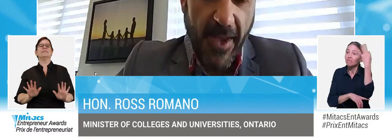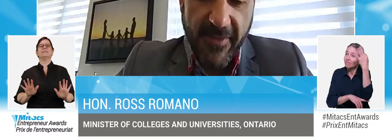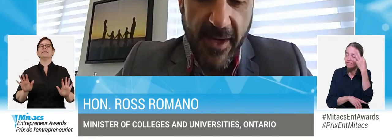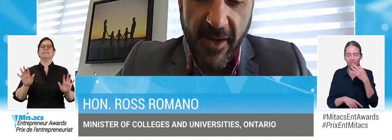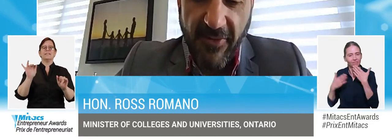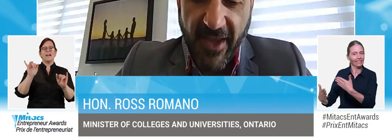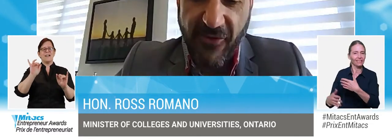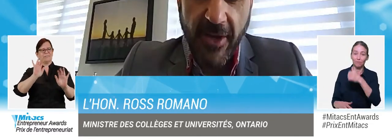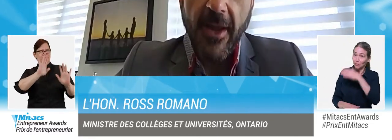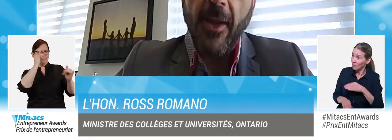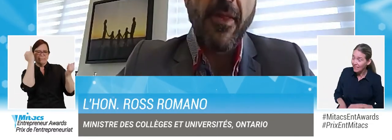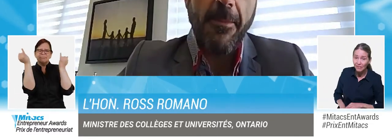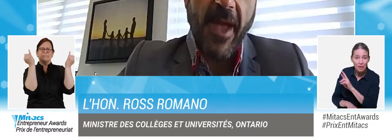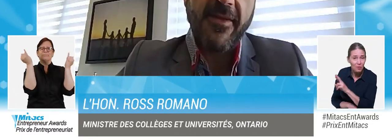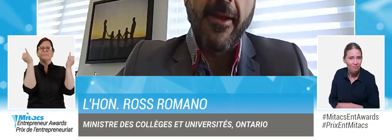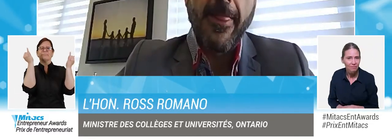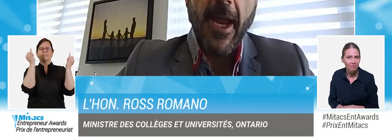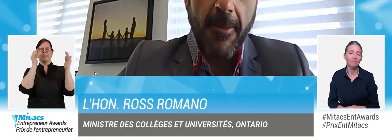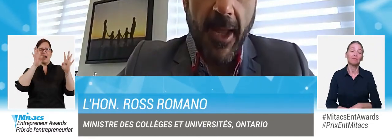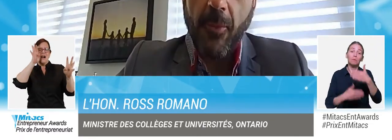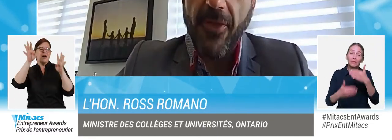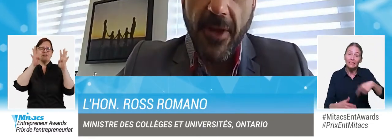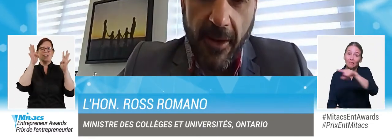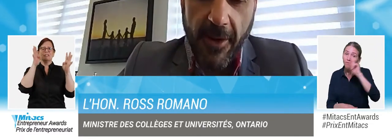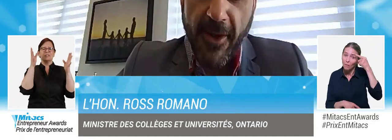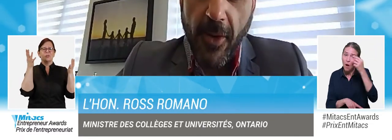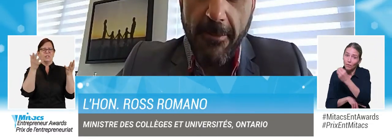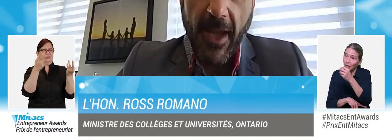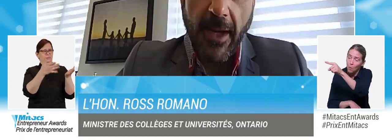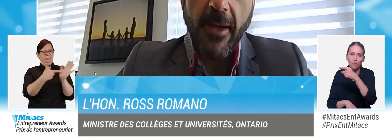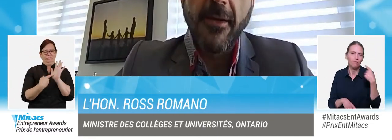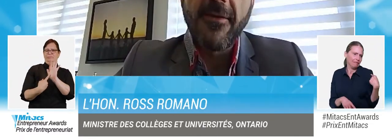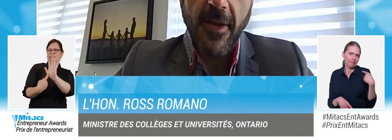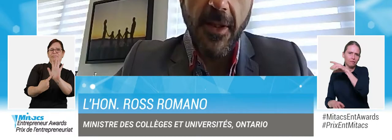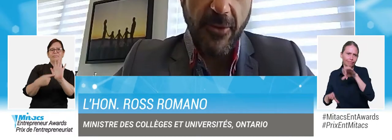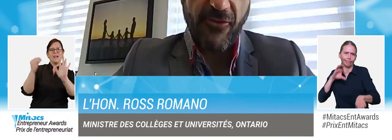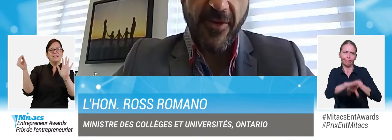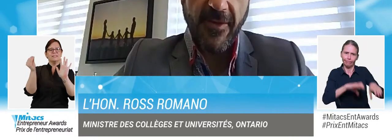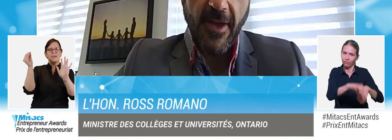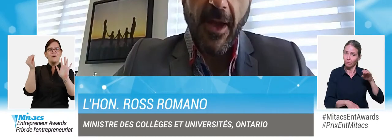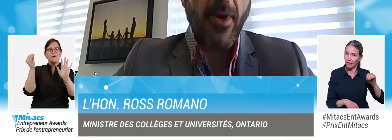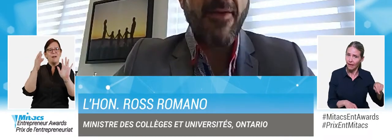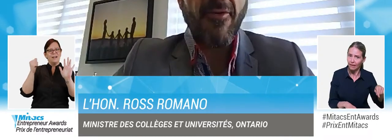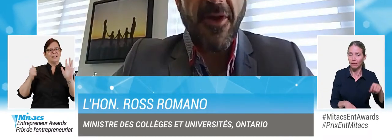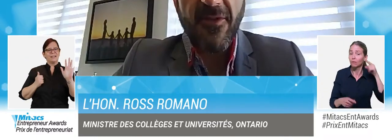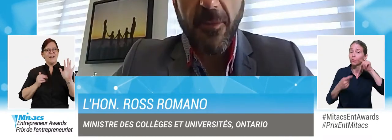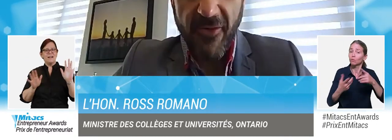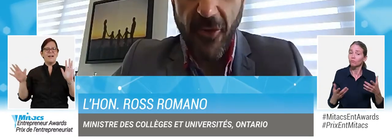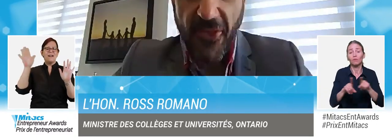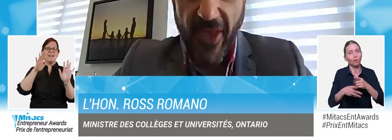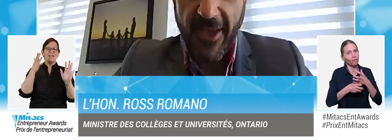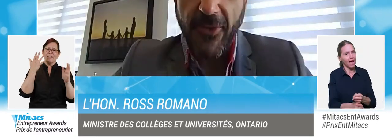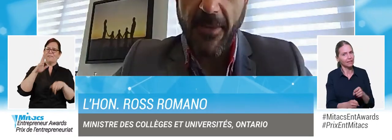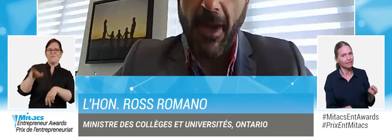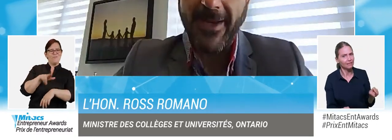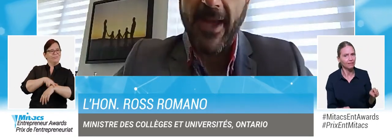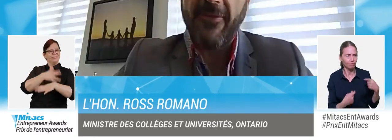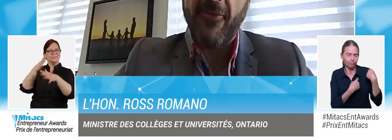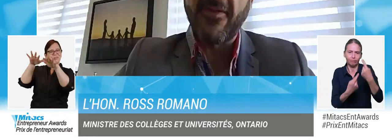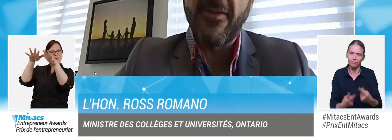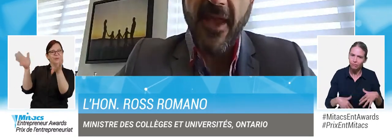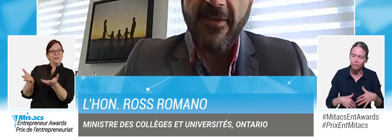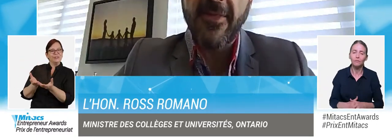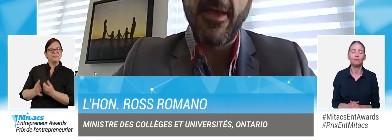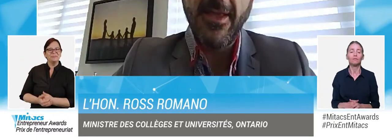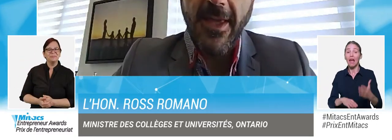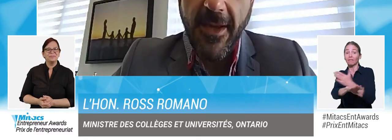the best in innovation, and one of the best in coming up with Ontario-made solutions. I want to give a very special thank you to Mitacs for